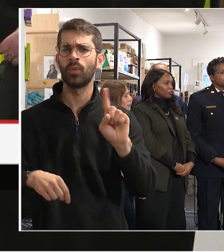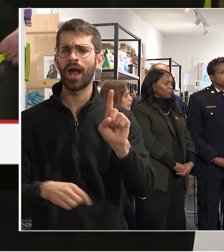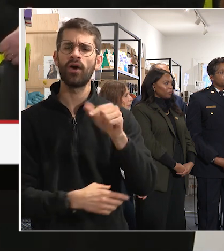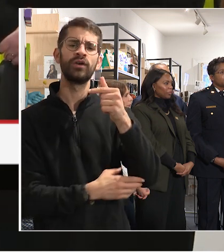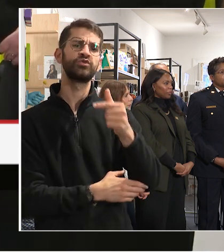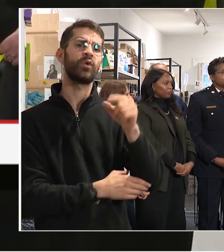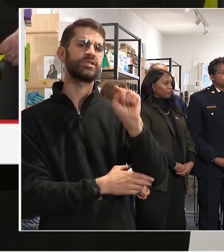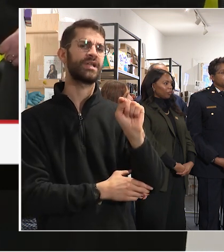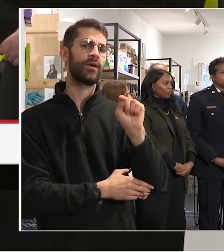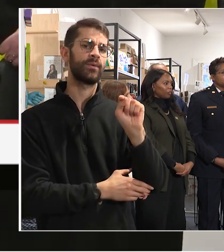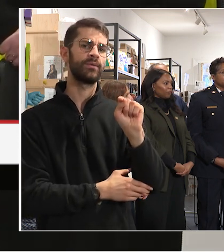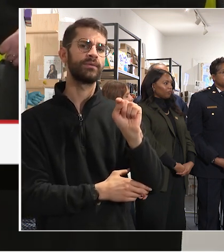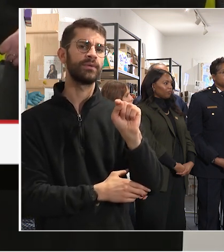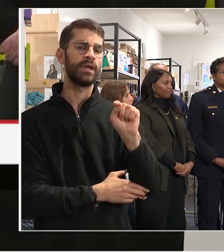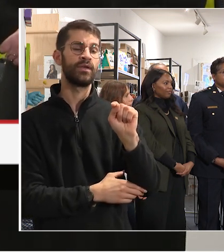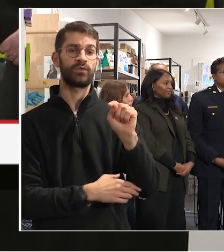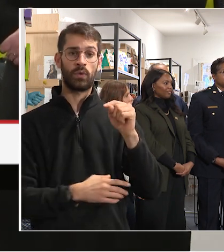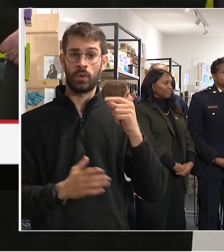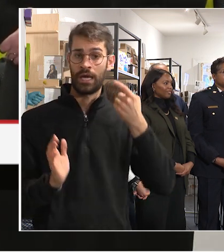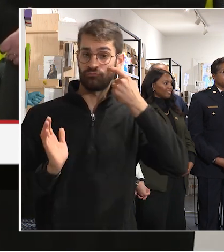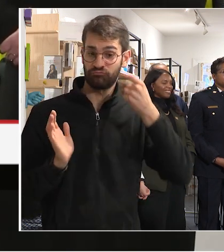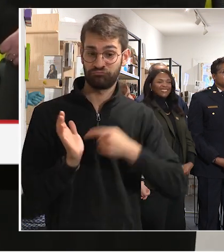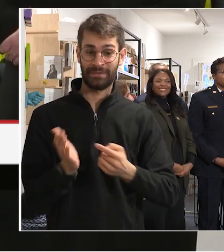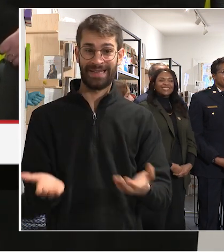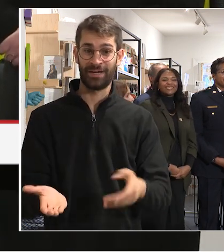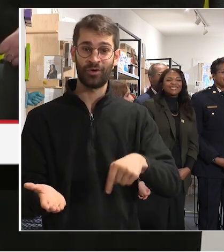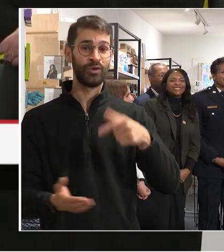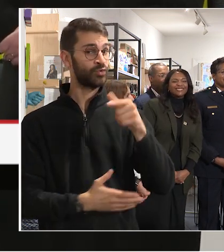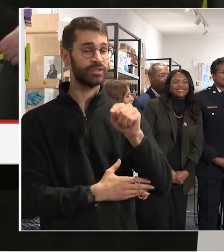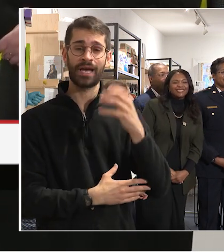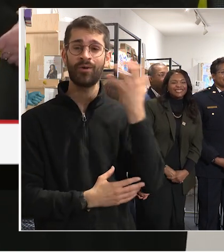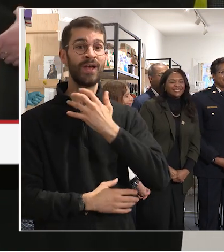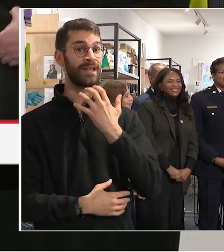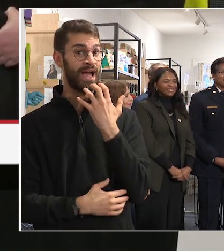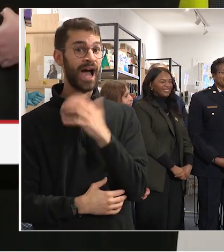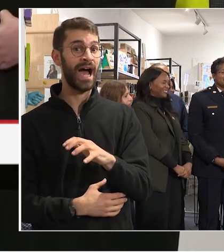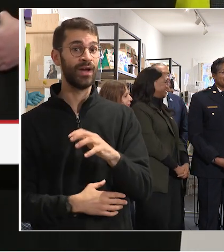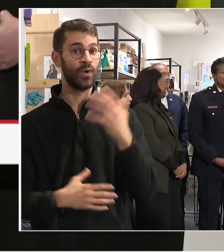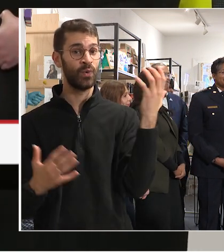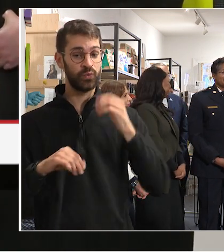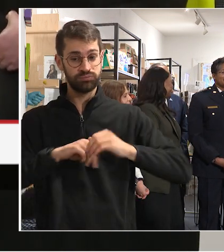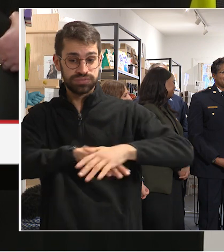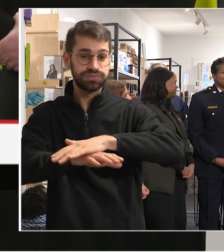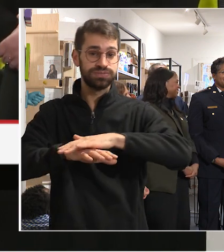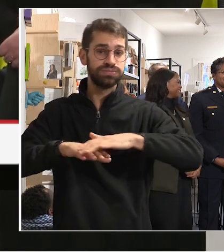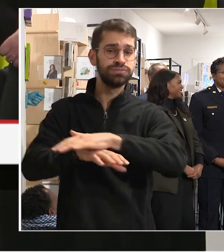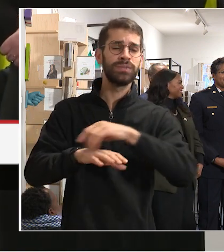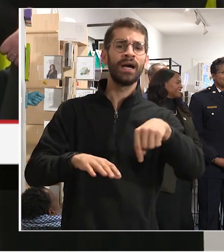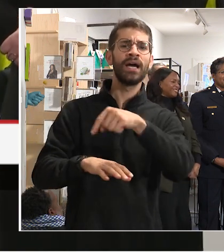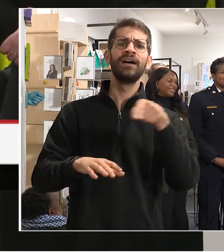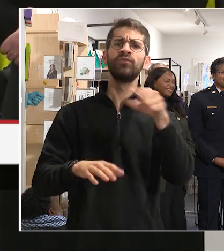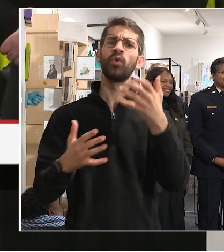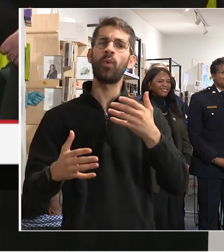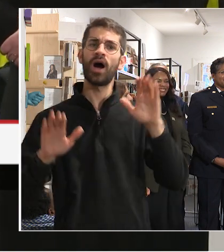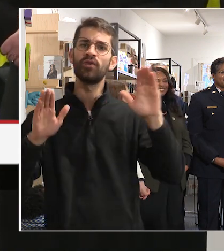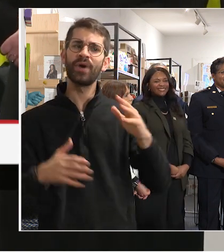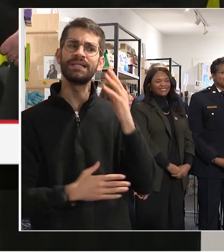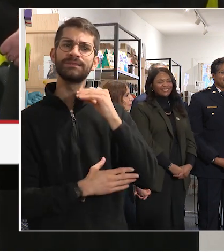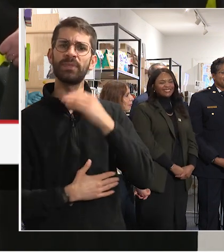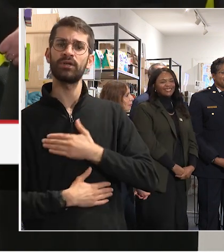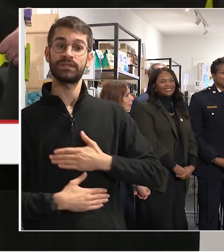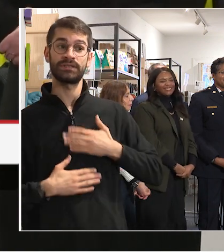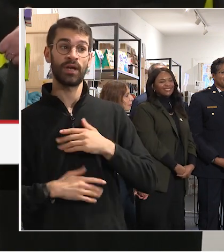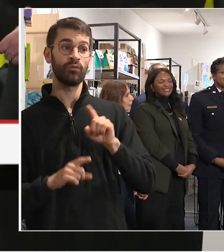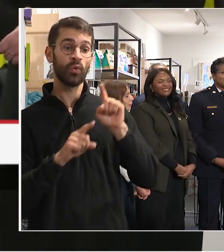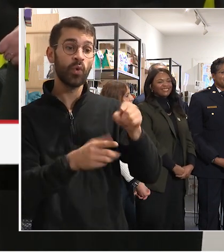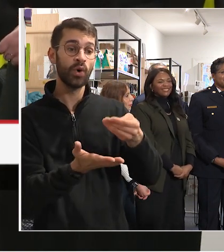say in every meeting. Georgetown is hot. So if you want to have a great experience in shopping